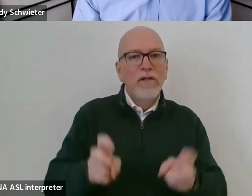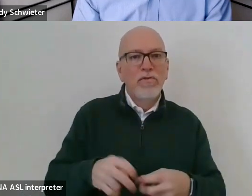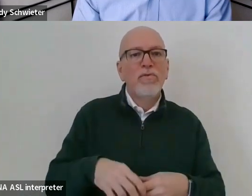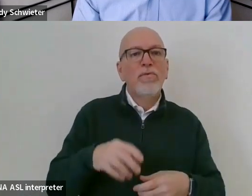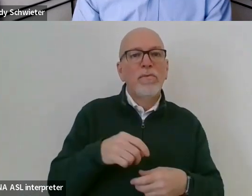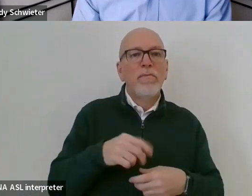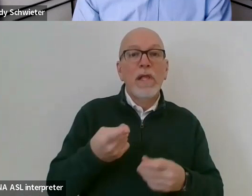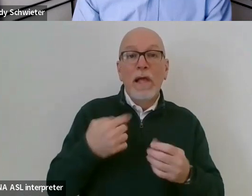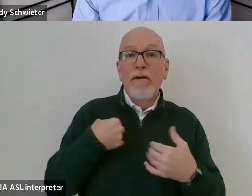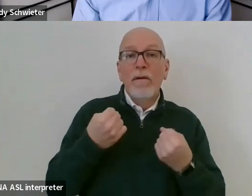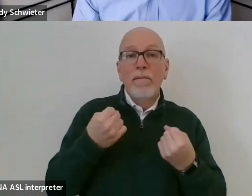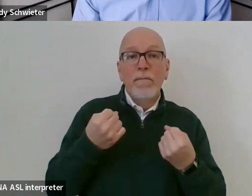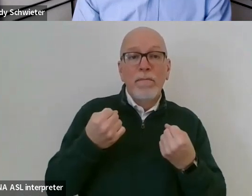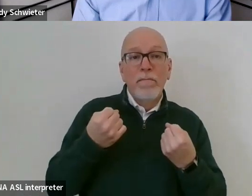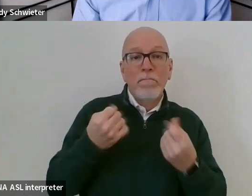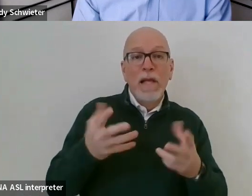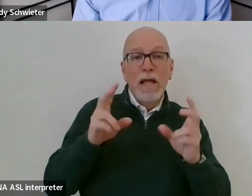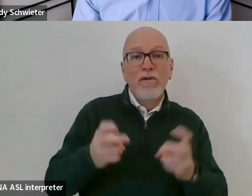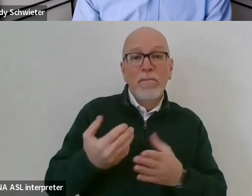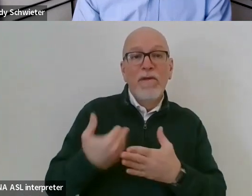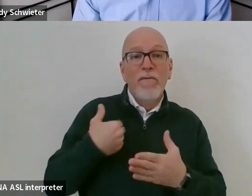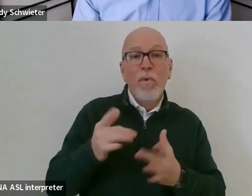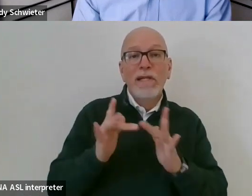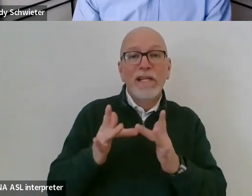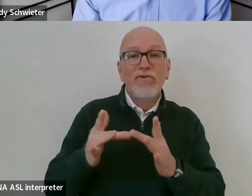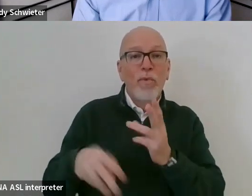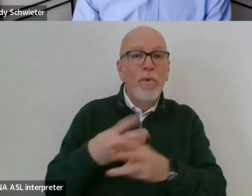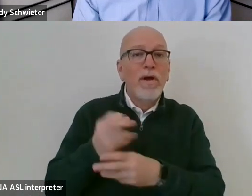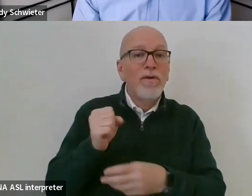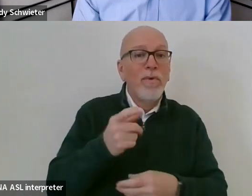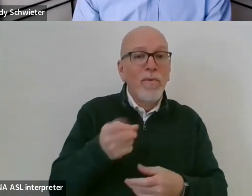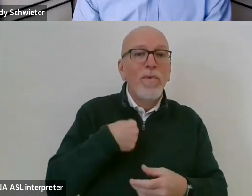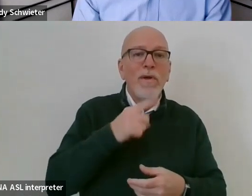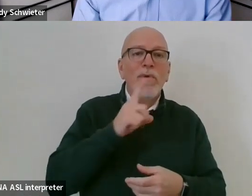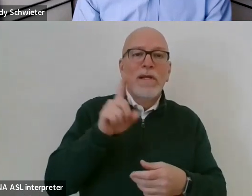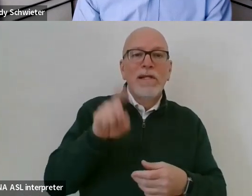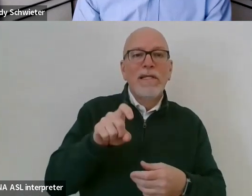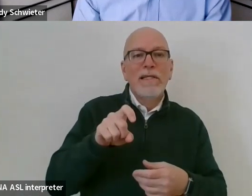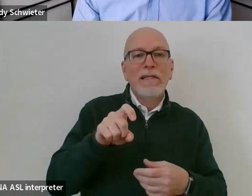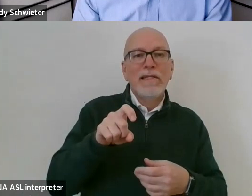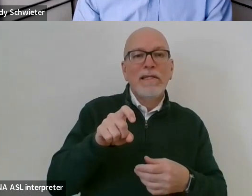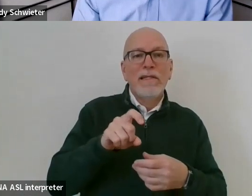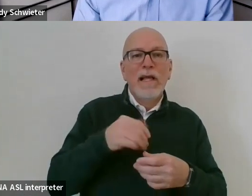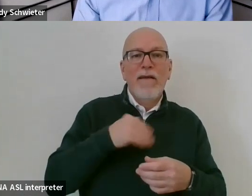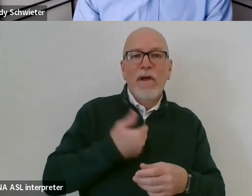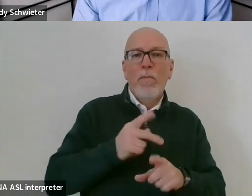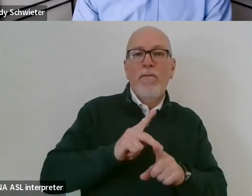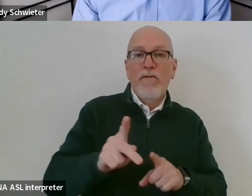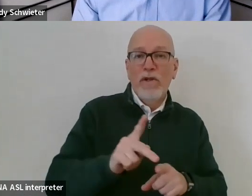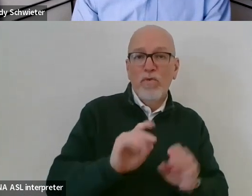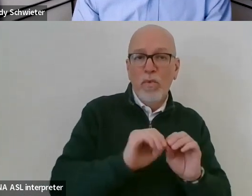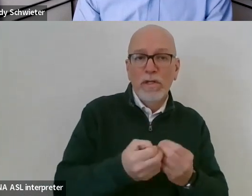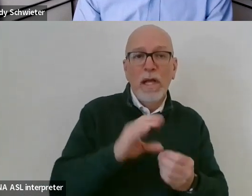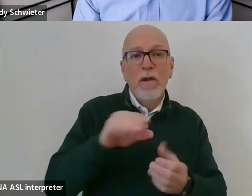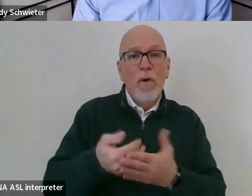we mentioned before, the digital divide. So we really need to get our professional organizations and all